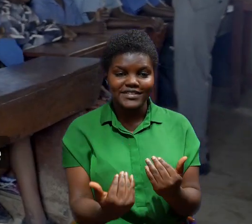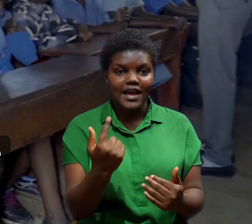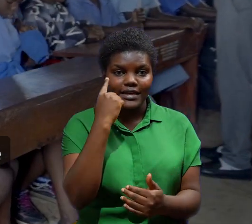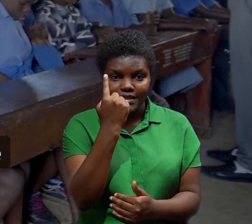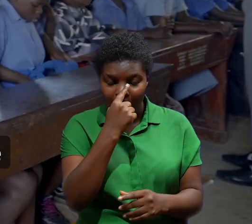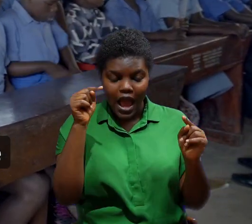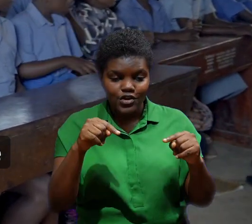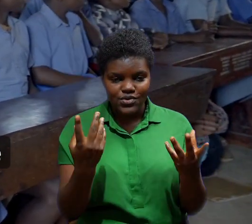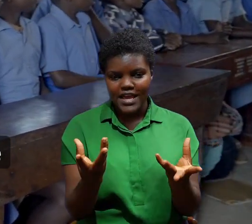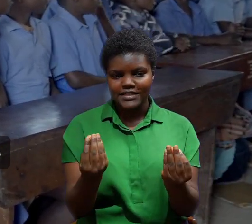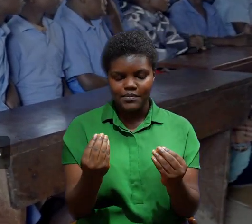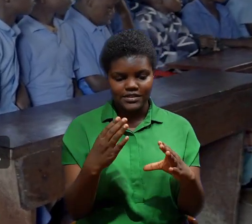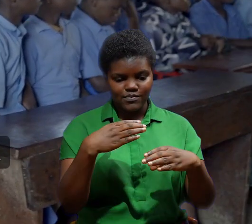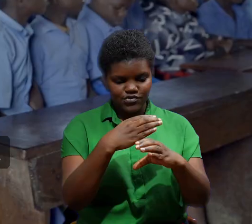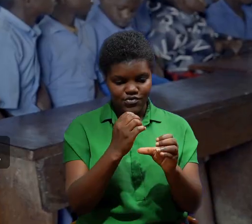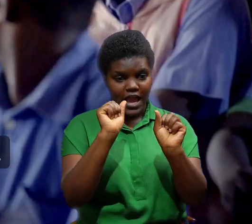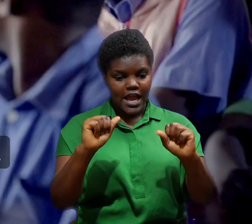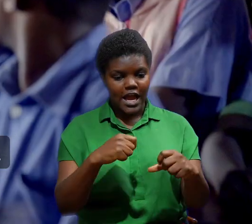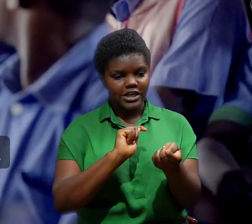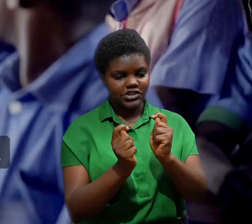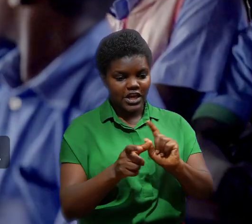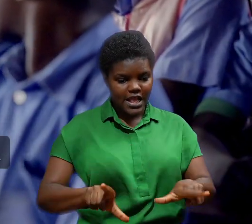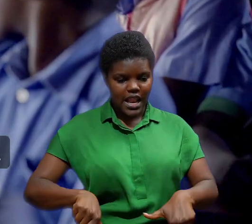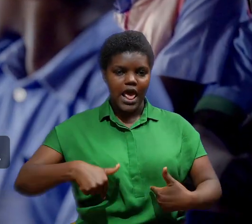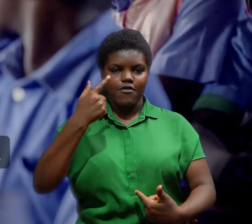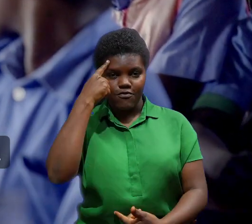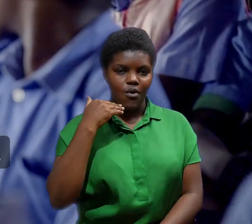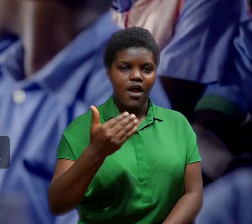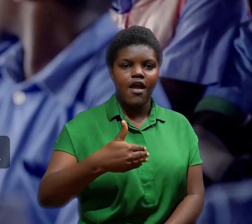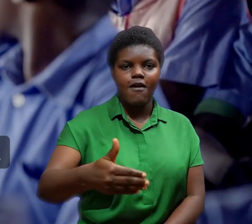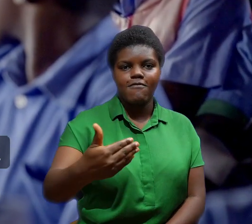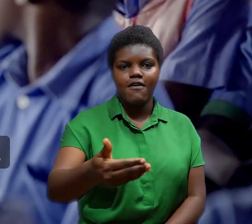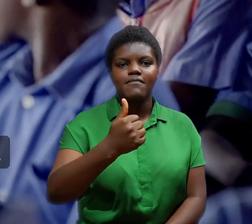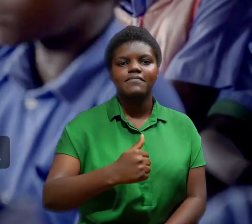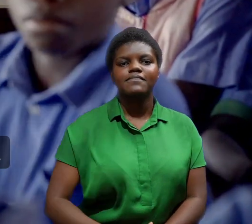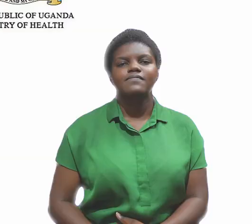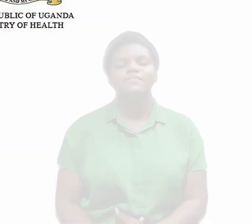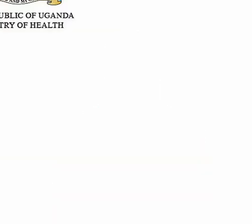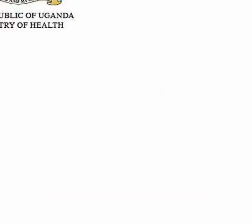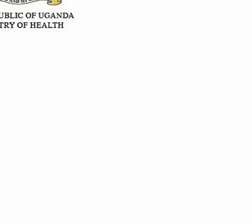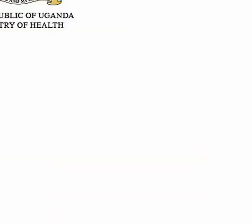eyes today. A simple screening can change their life forever.